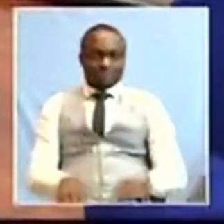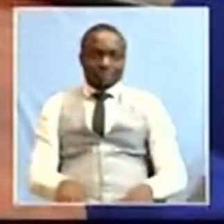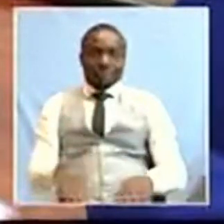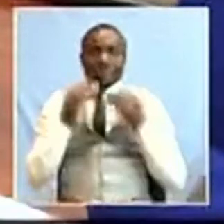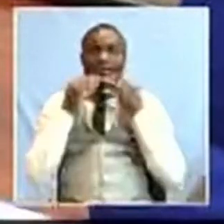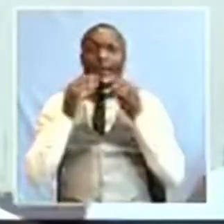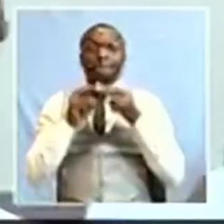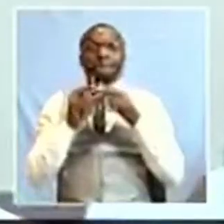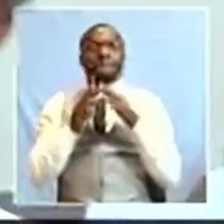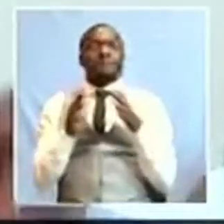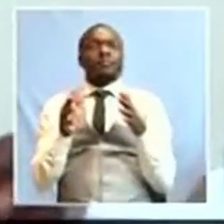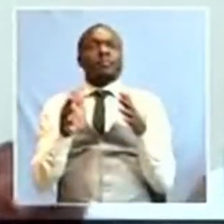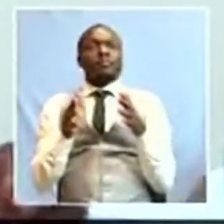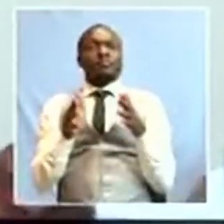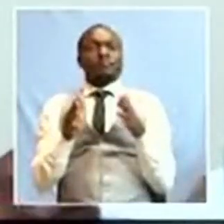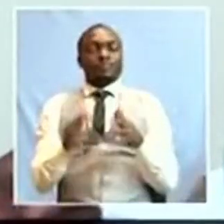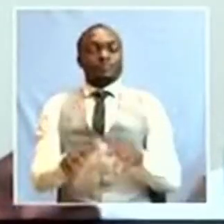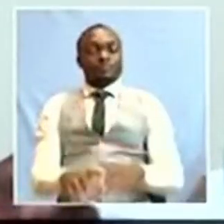Thank you so much.